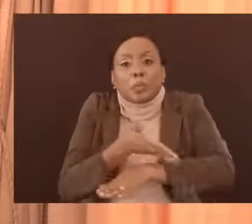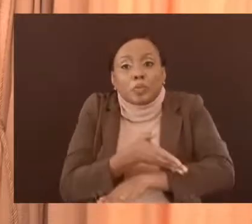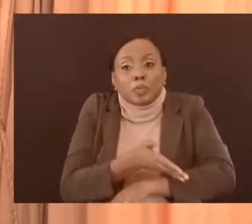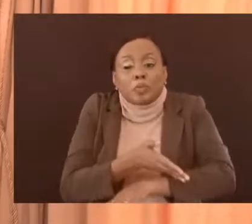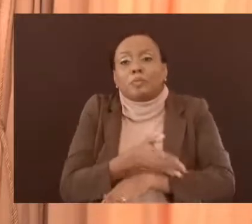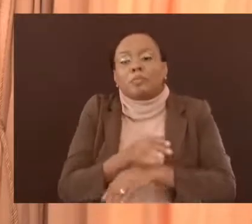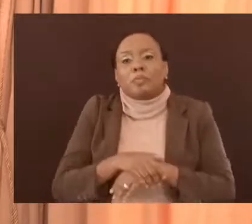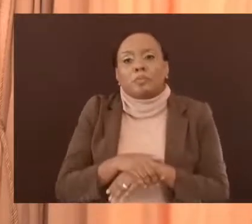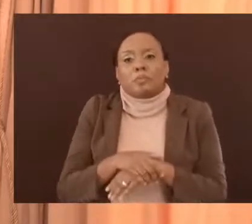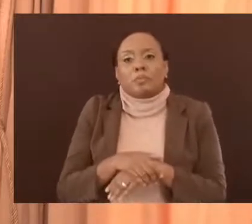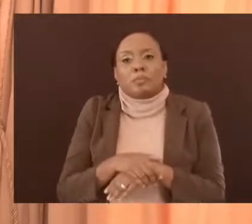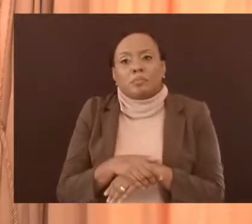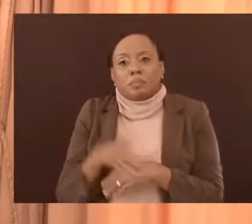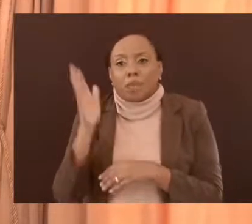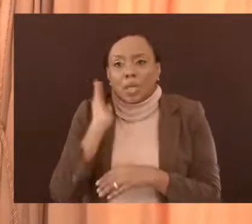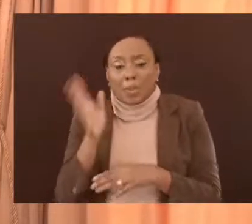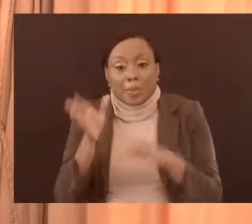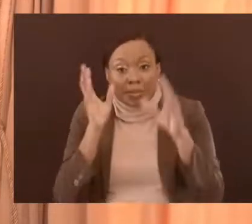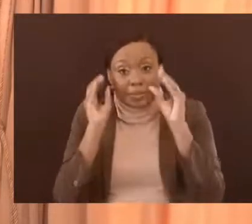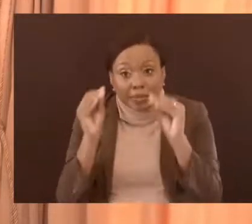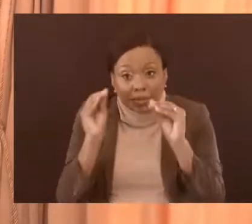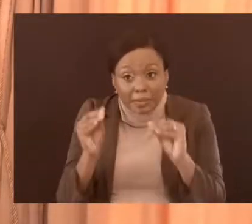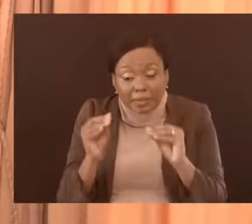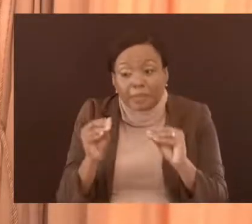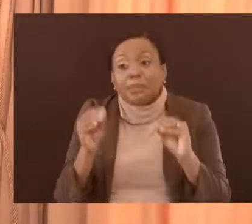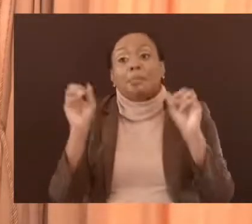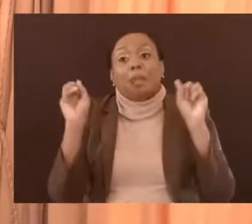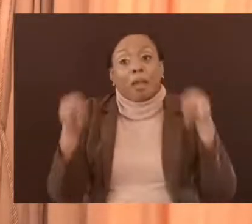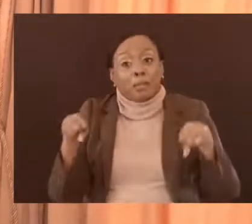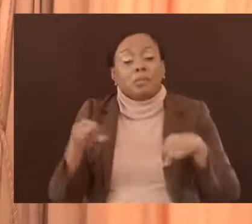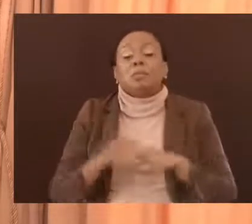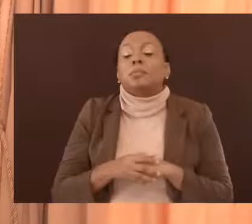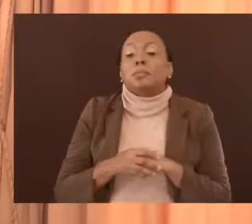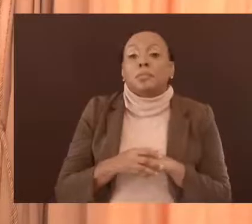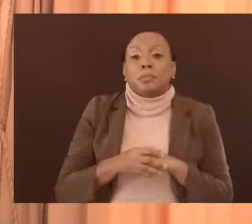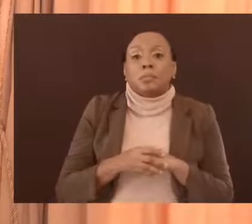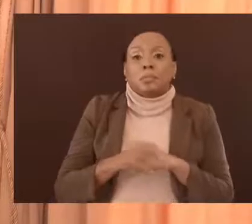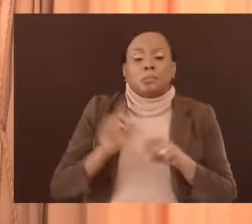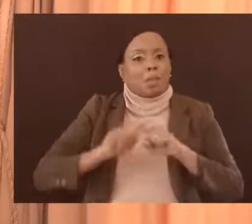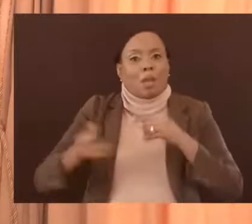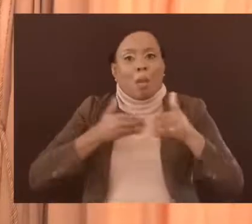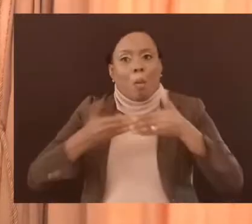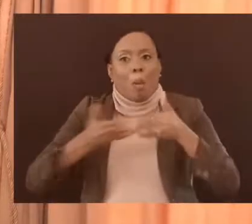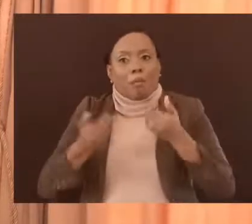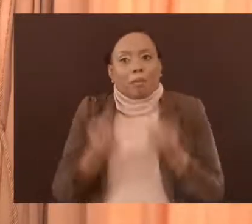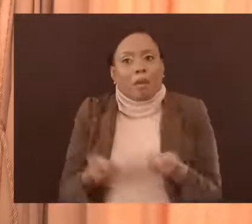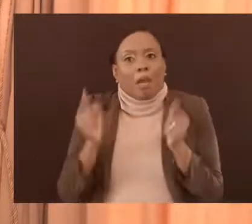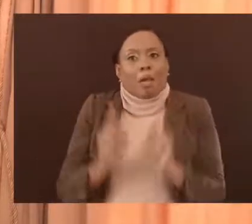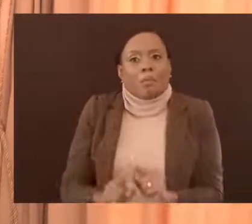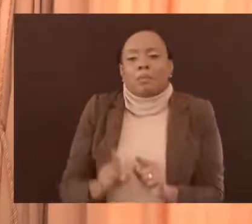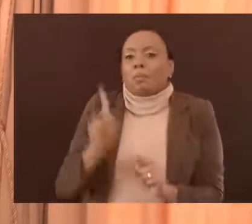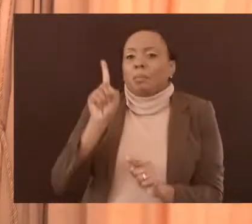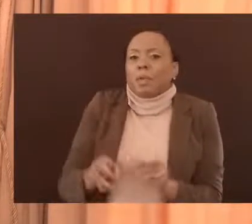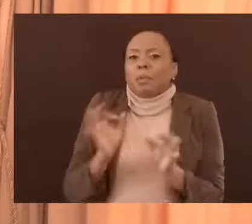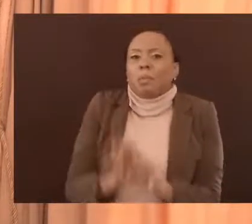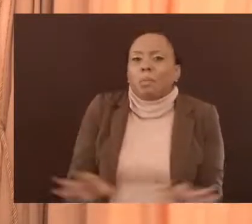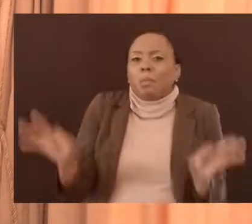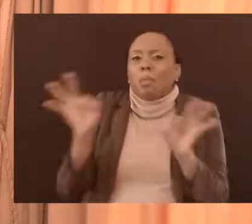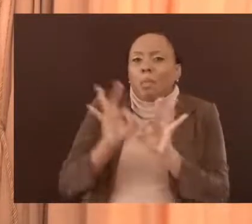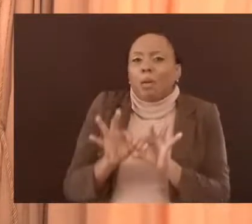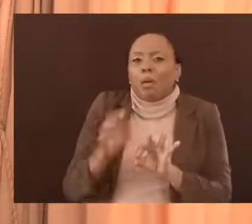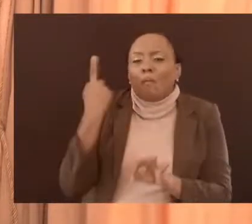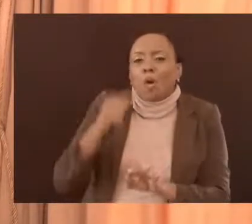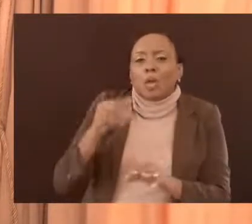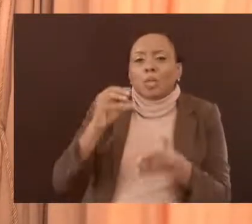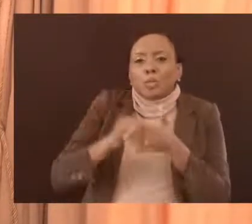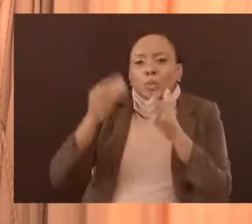our students. Yes, we'll teach the content, but we want to ensure that whatever we do is meaningful and